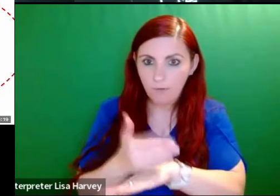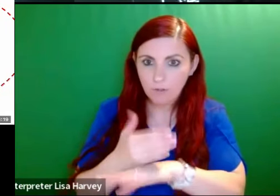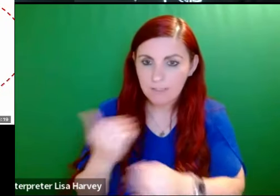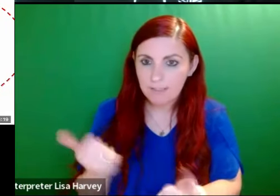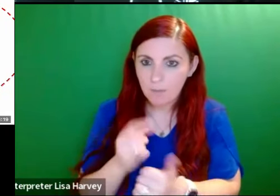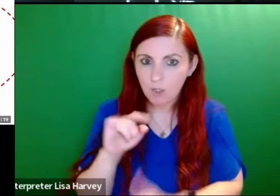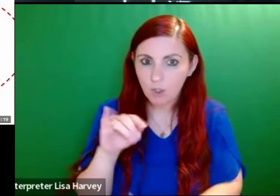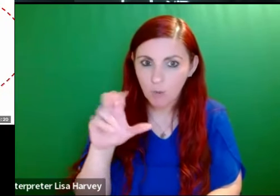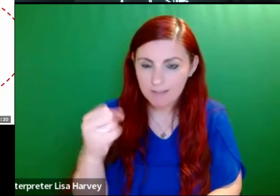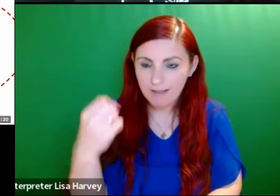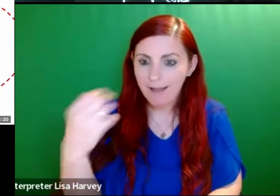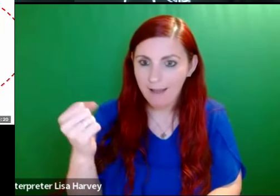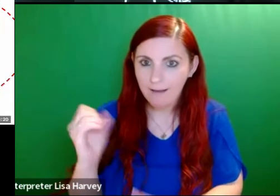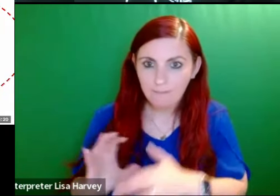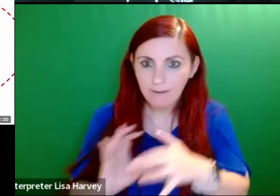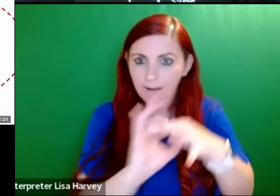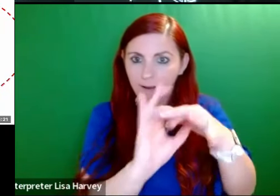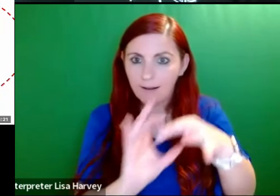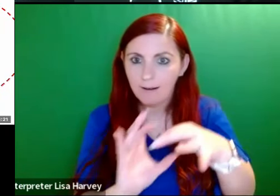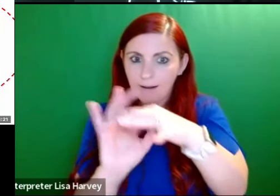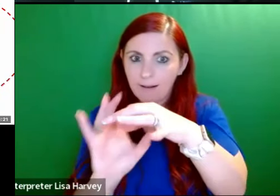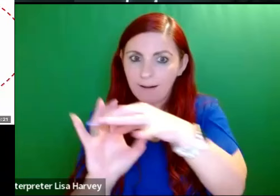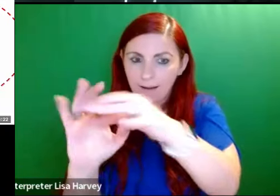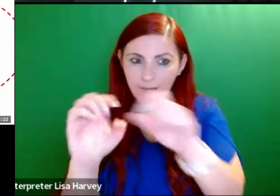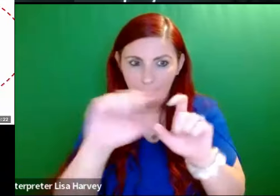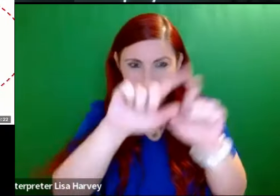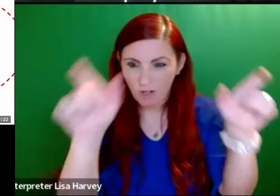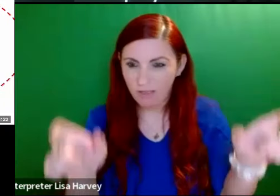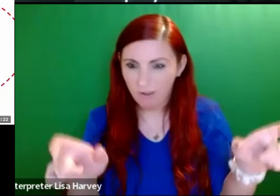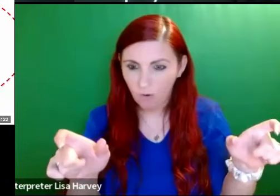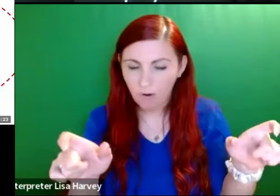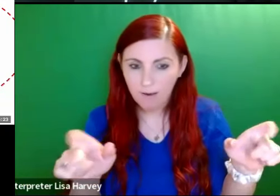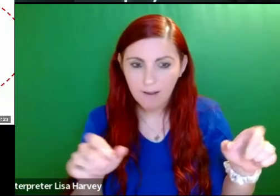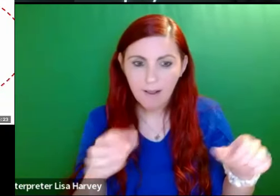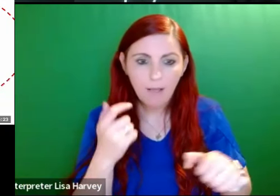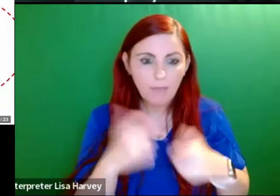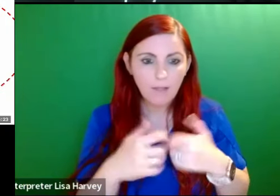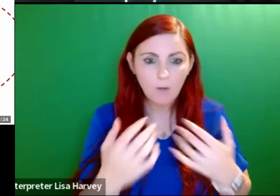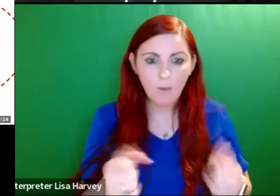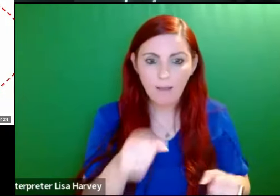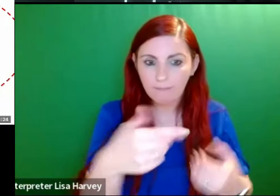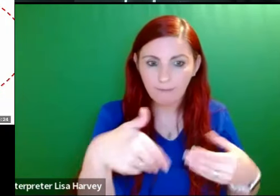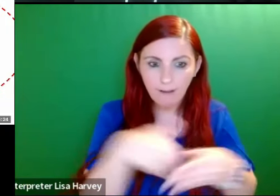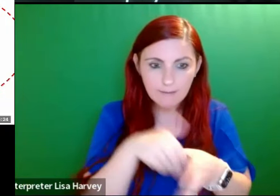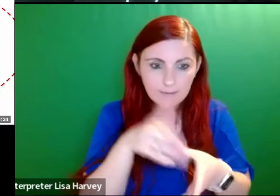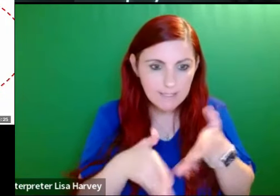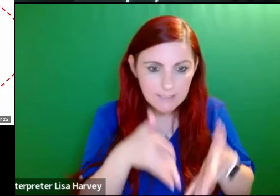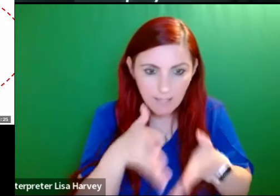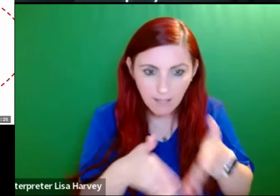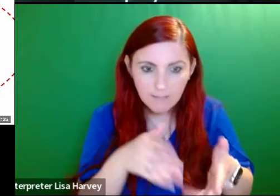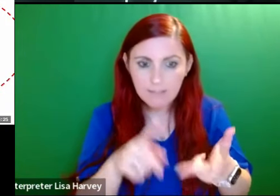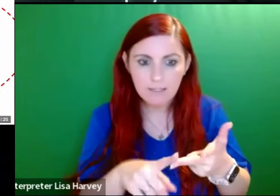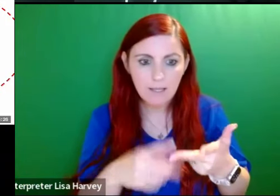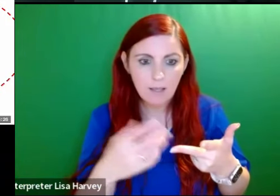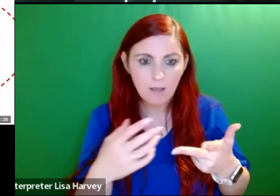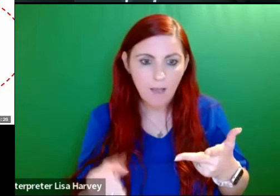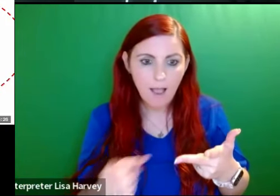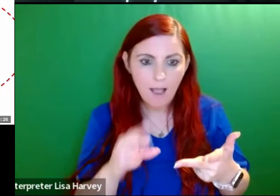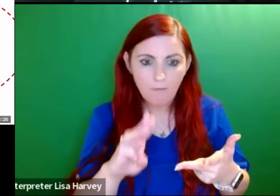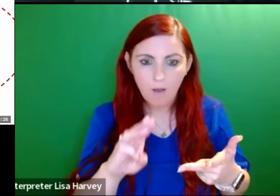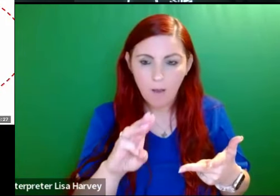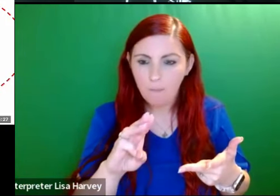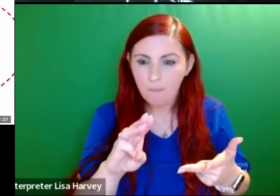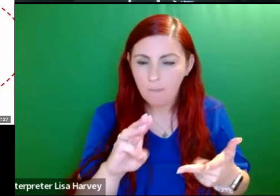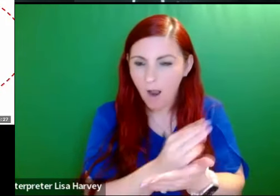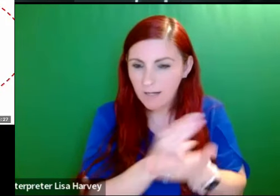units are listed here. And then you have content signs. We have partly lexical, fully